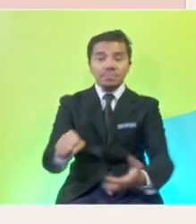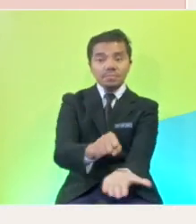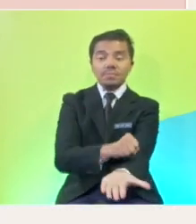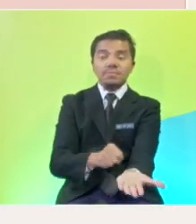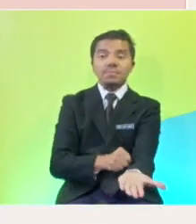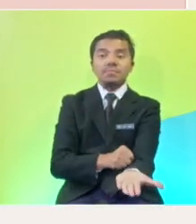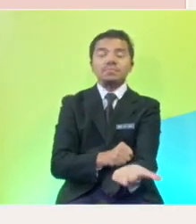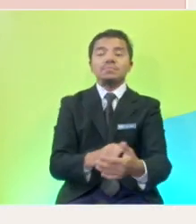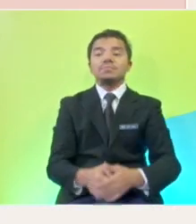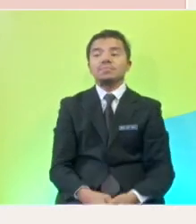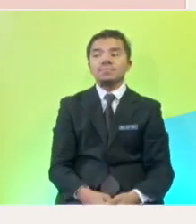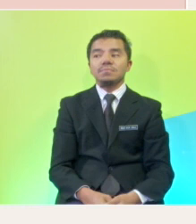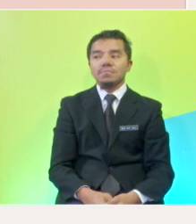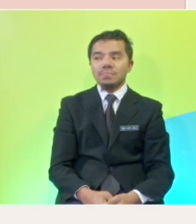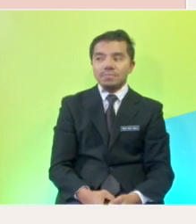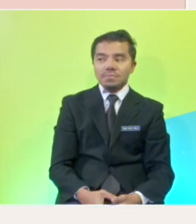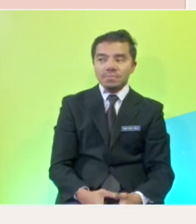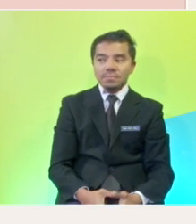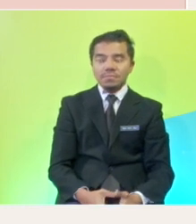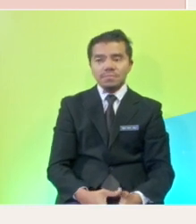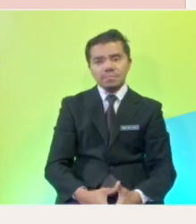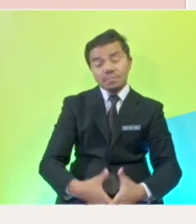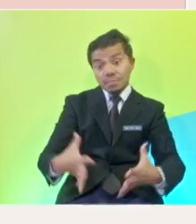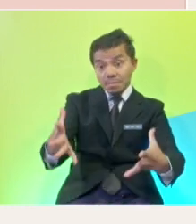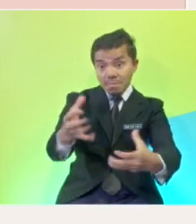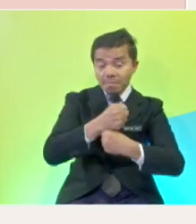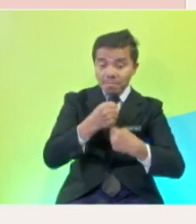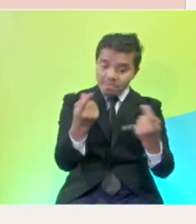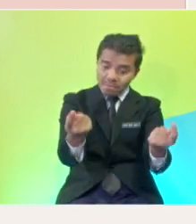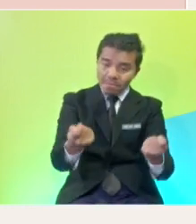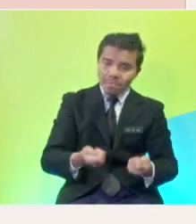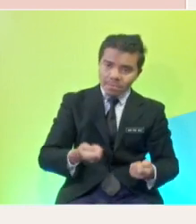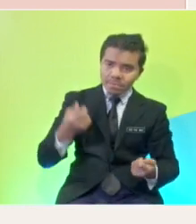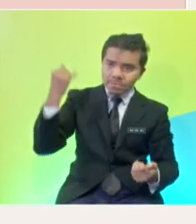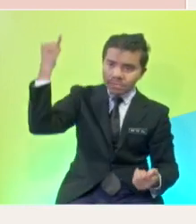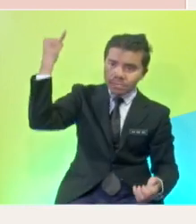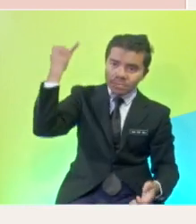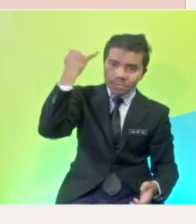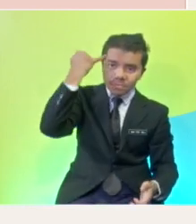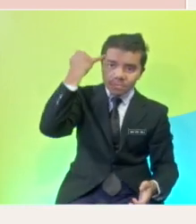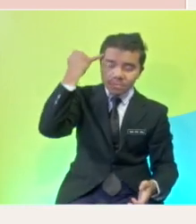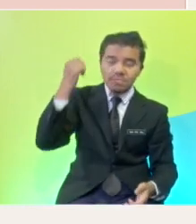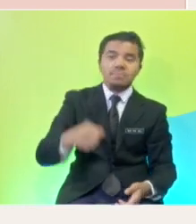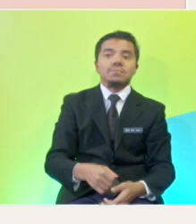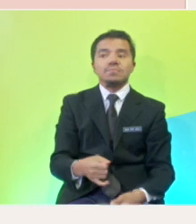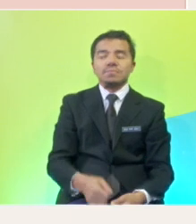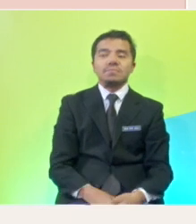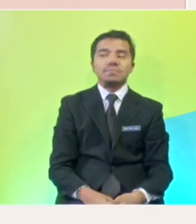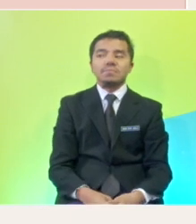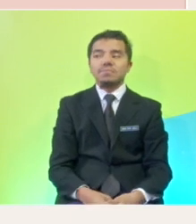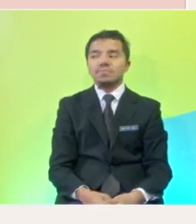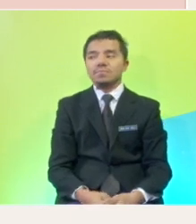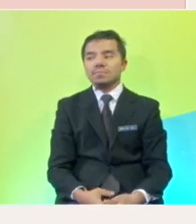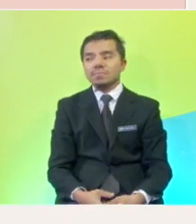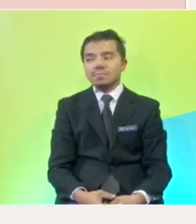receive information from the sensory organs, and it also used to coordinate responses. That we call the